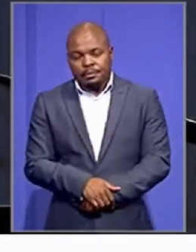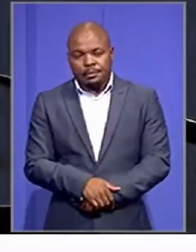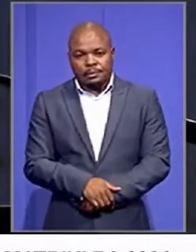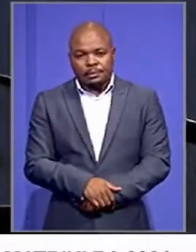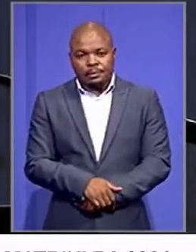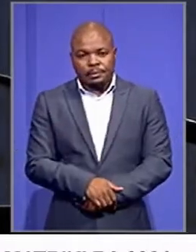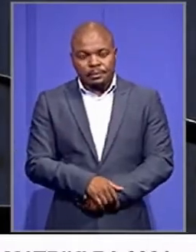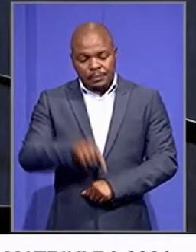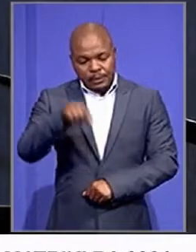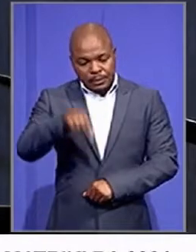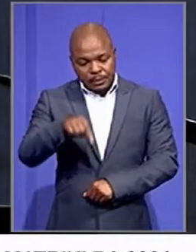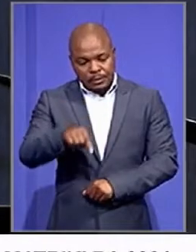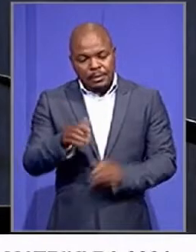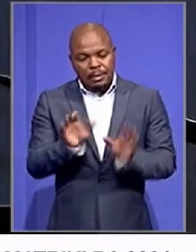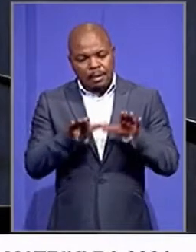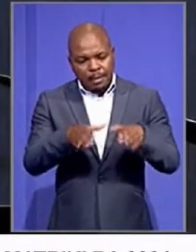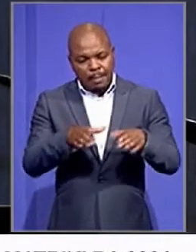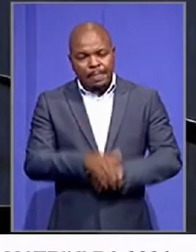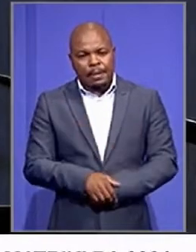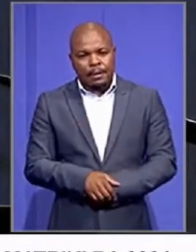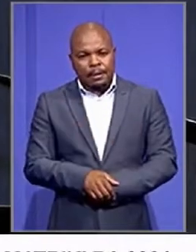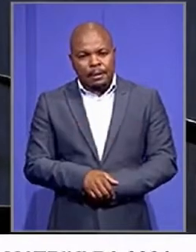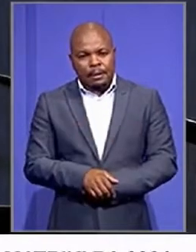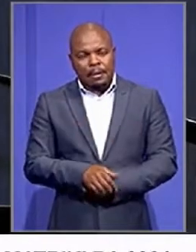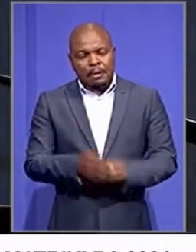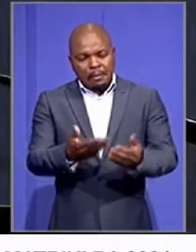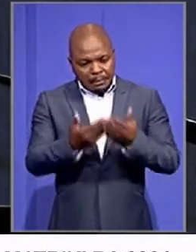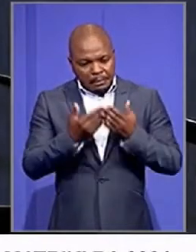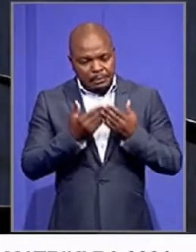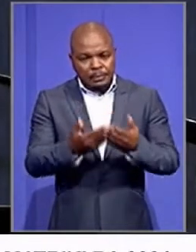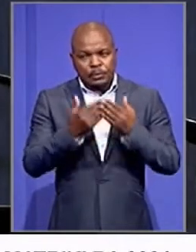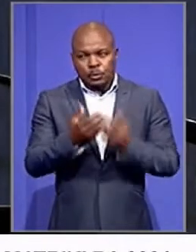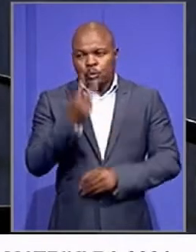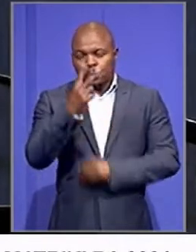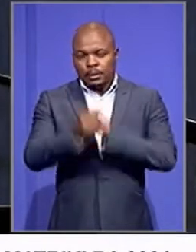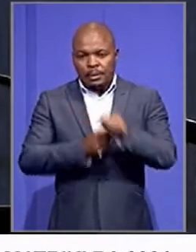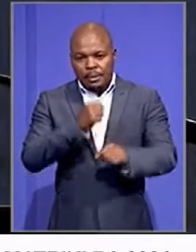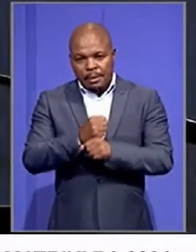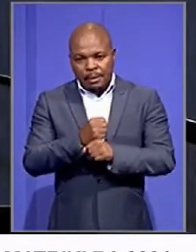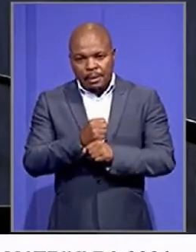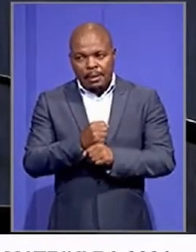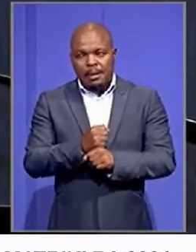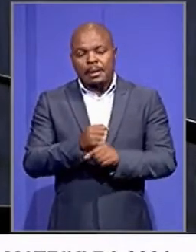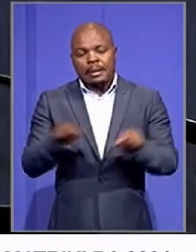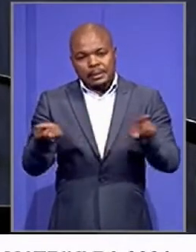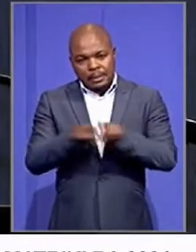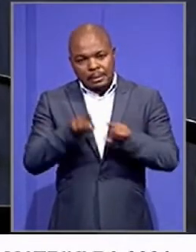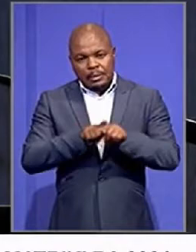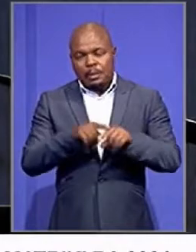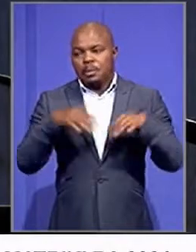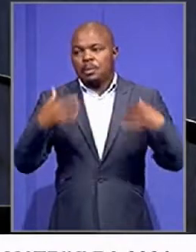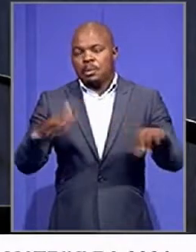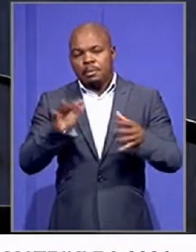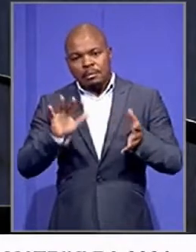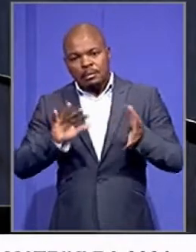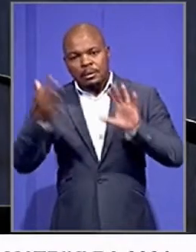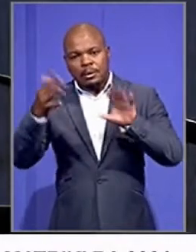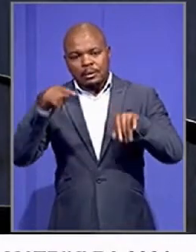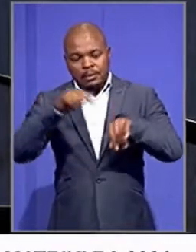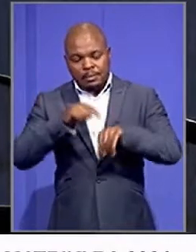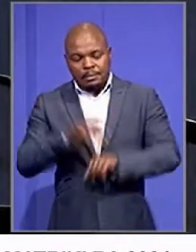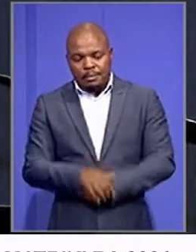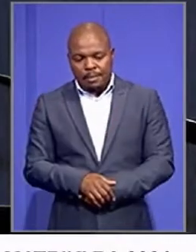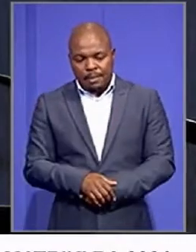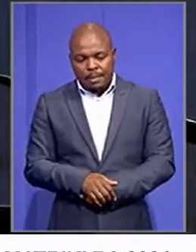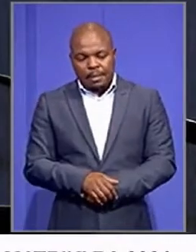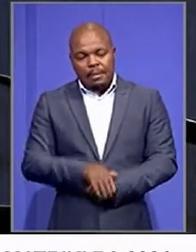It is the only class so far that studied for 2 consecutive years under the state of disaster to